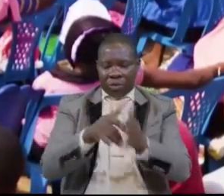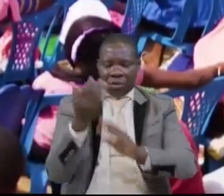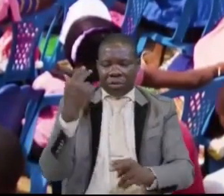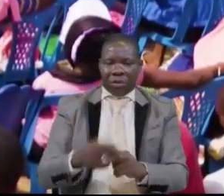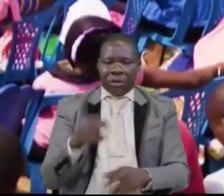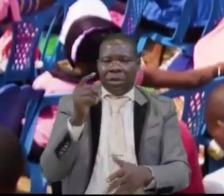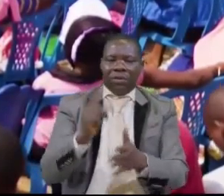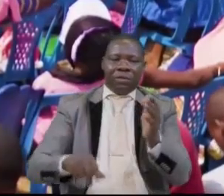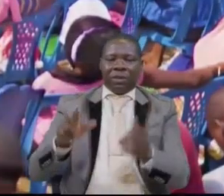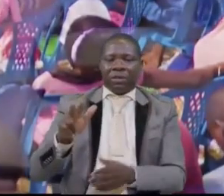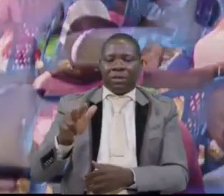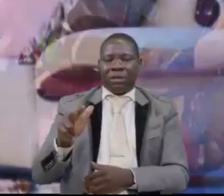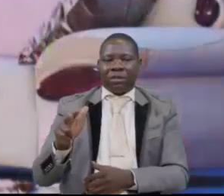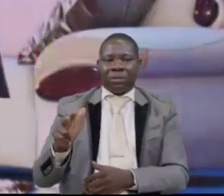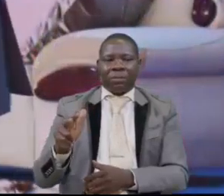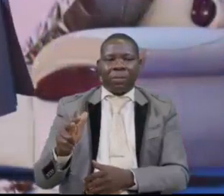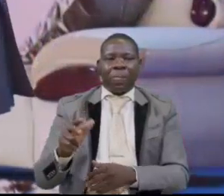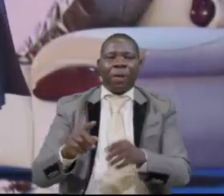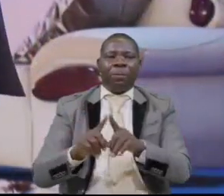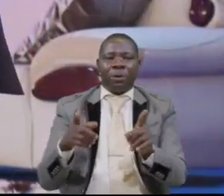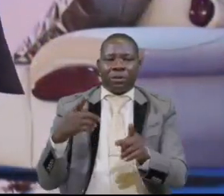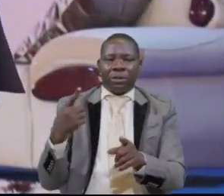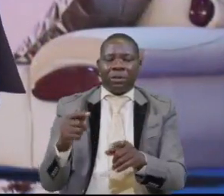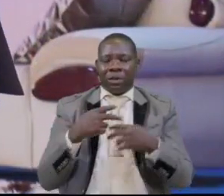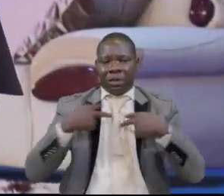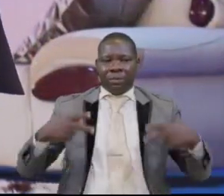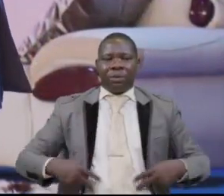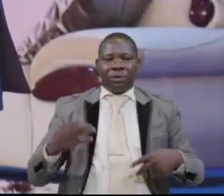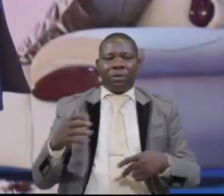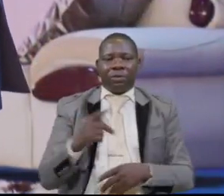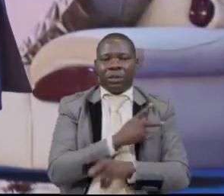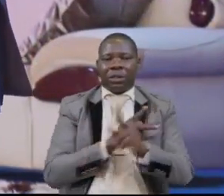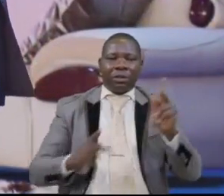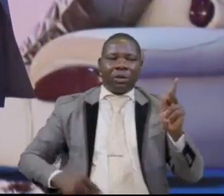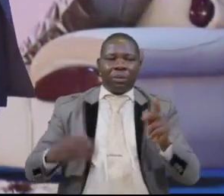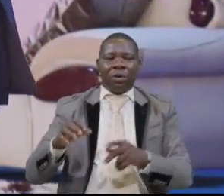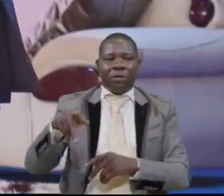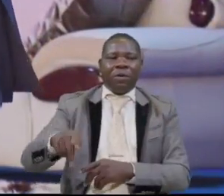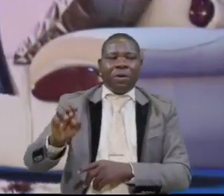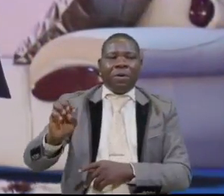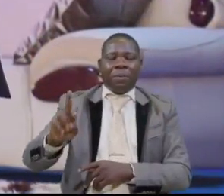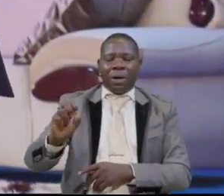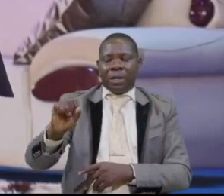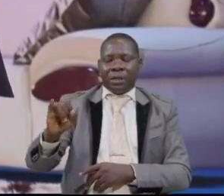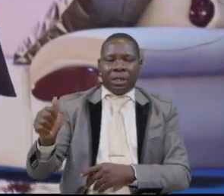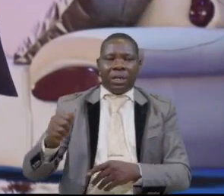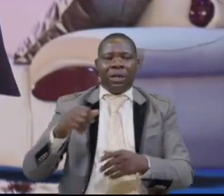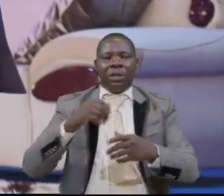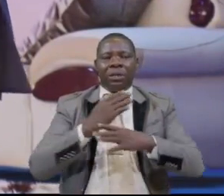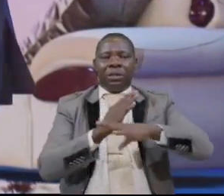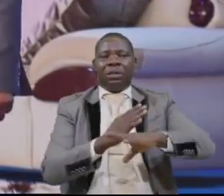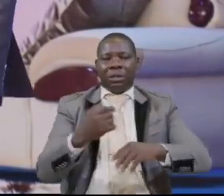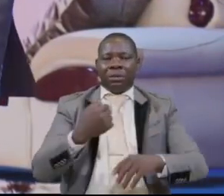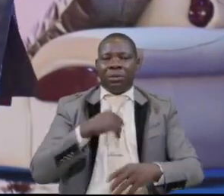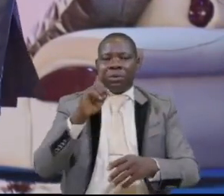13 it says but the priest of the kingdom of parel was stood me one and 12